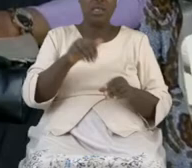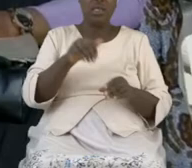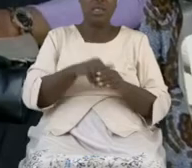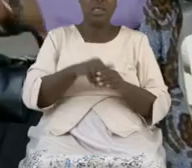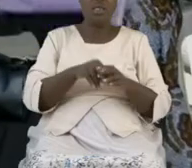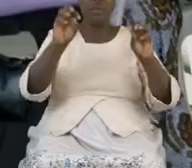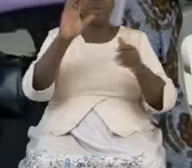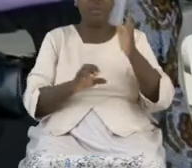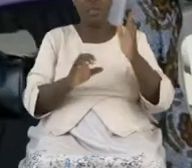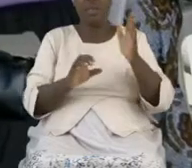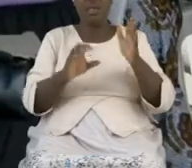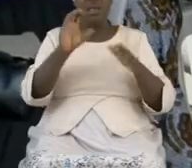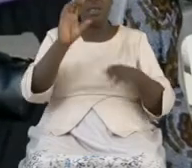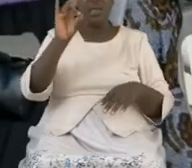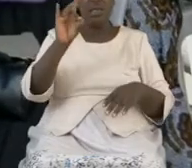8, verse